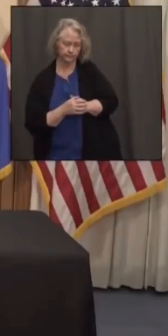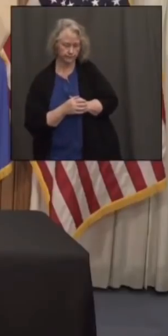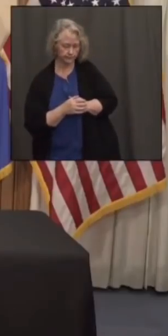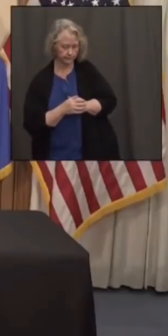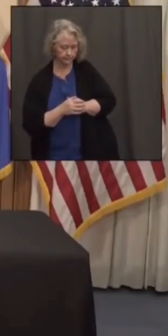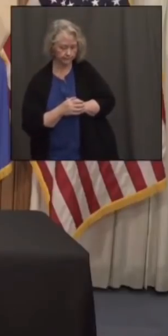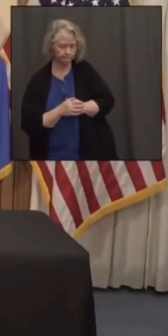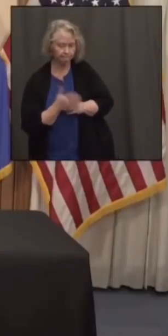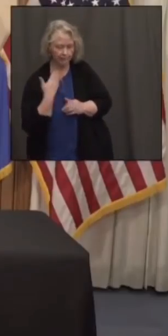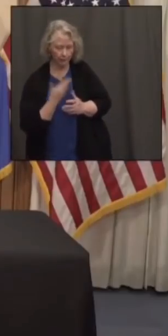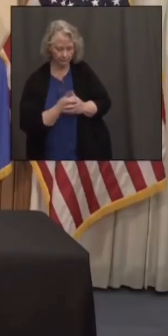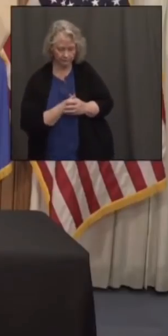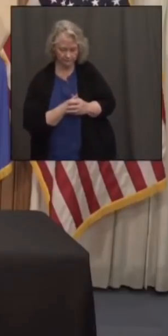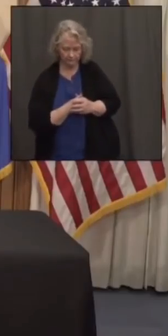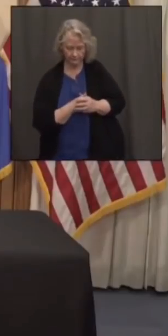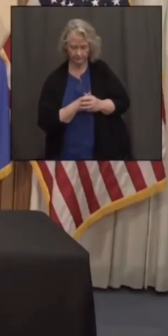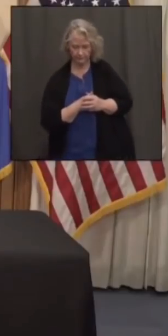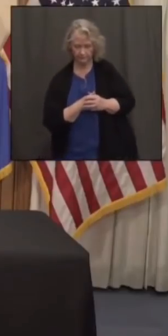Thank you.